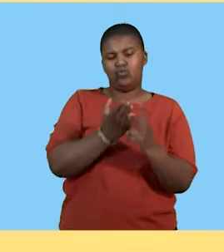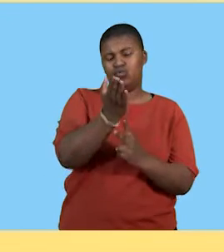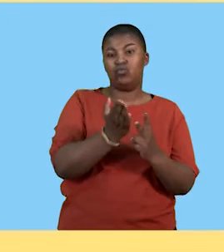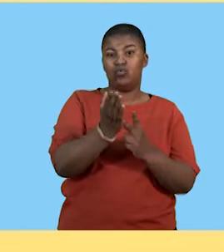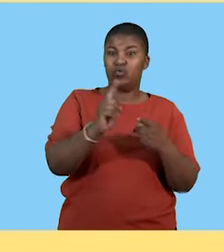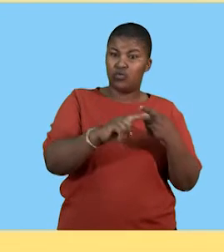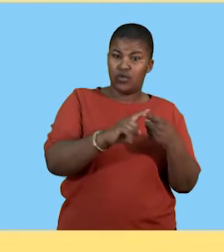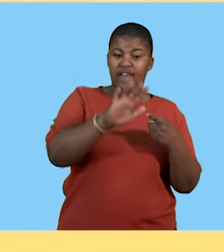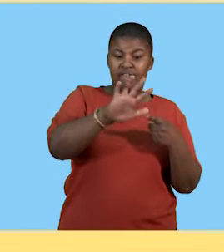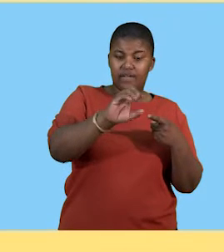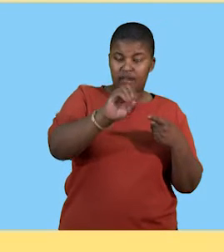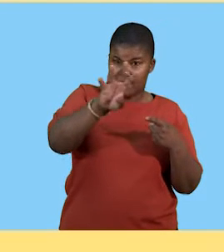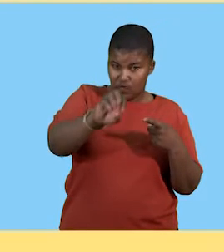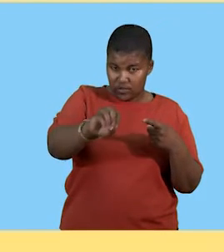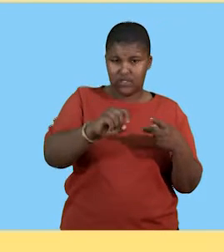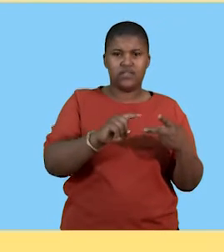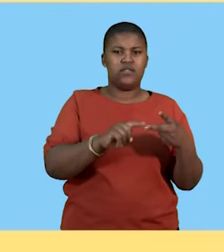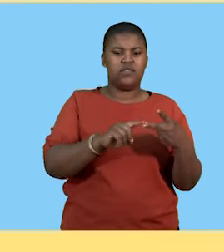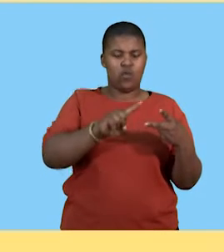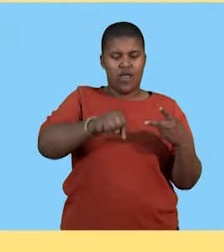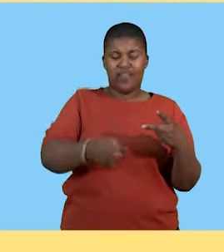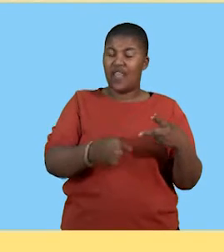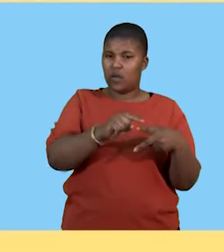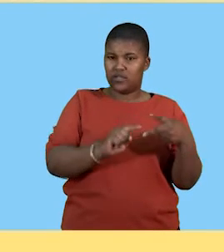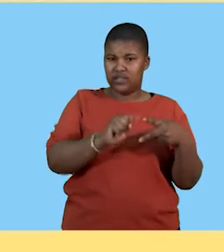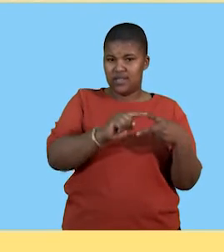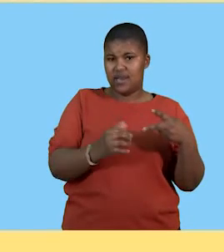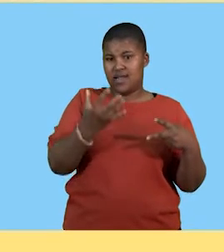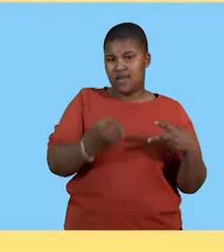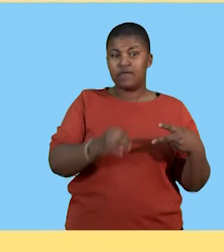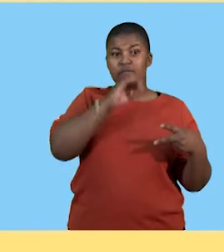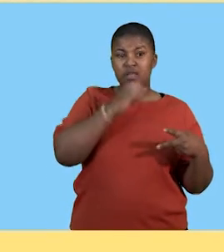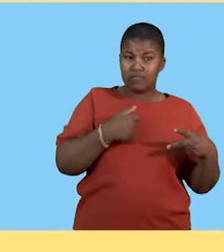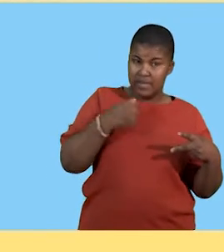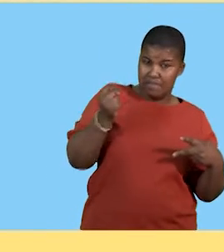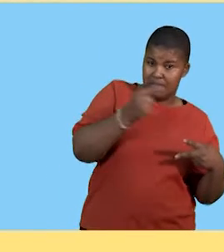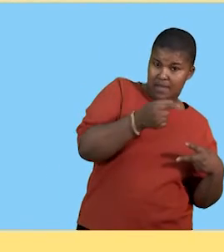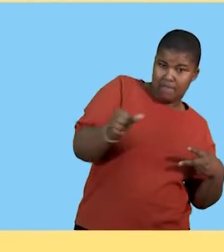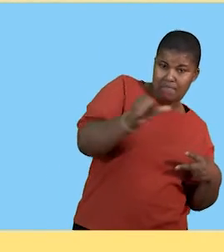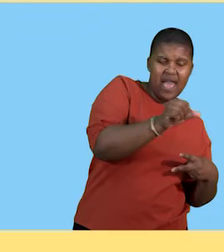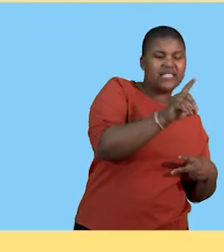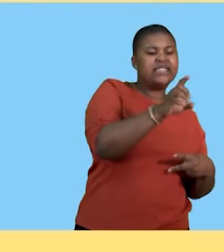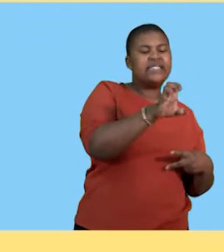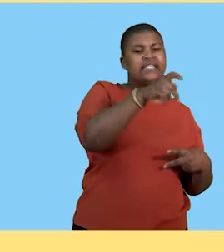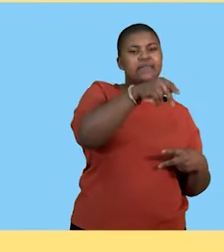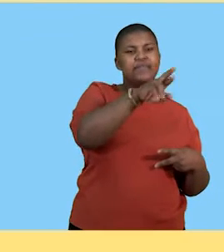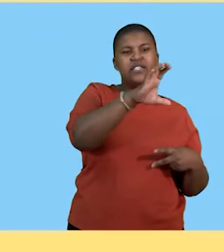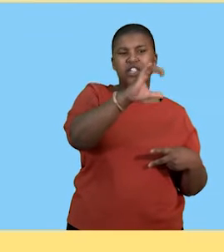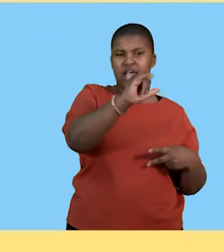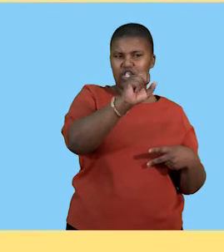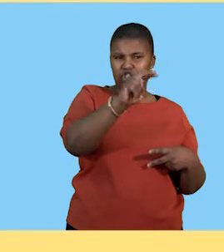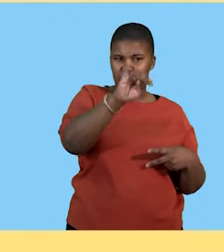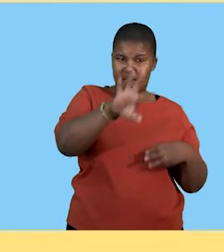have 5,040. I also have 1,000. So when I come here on depreciation, I'm now adding